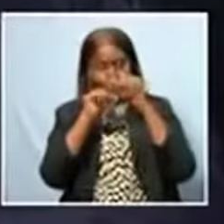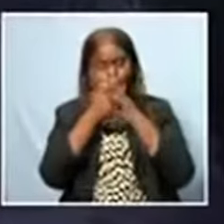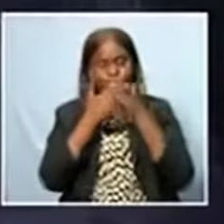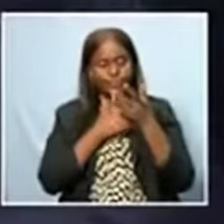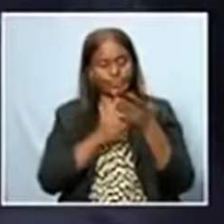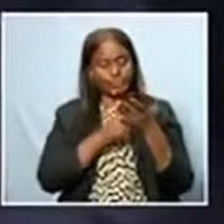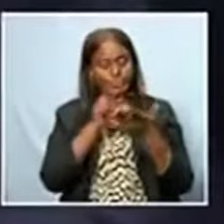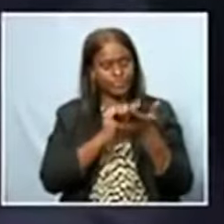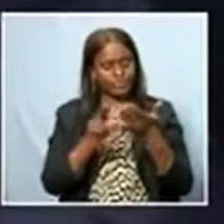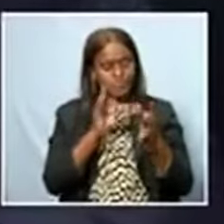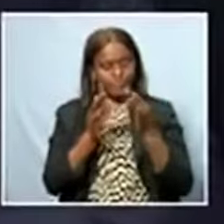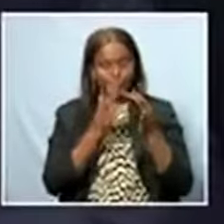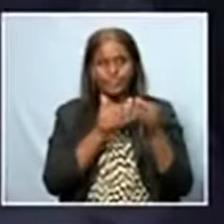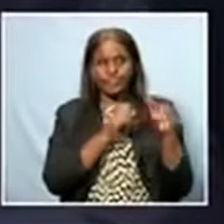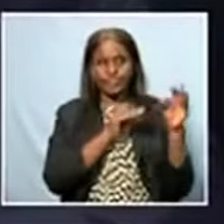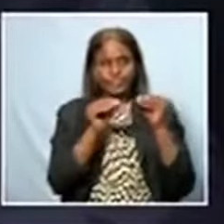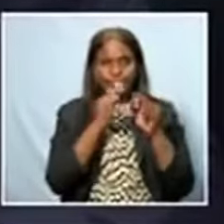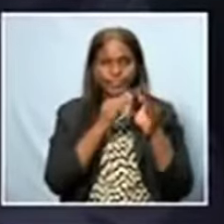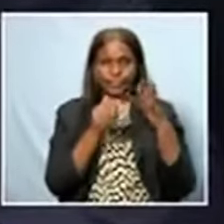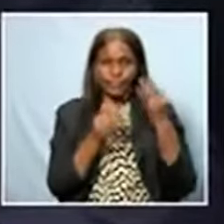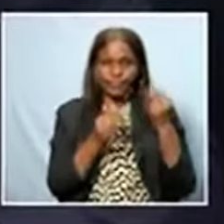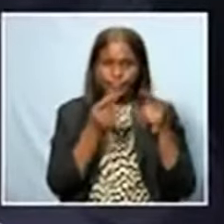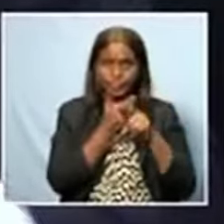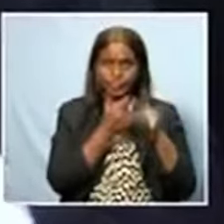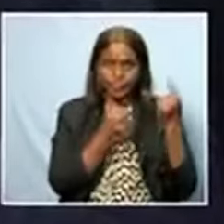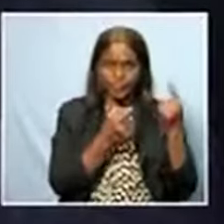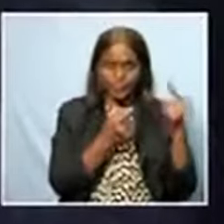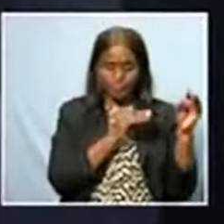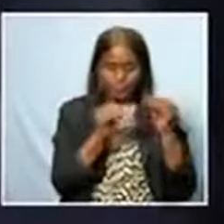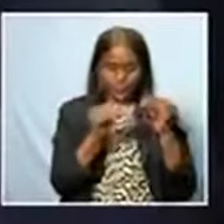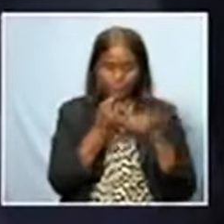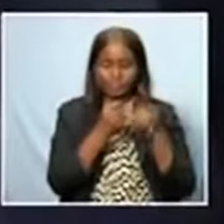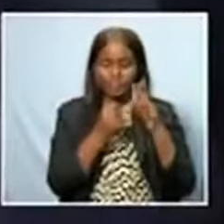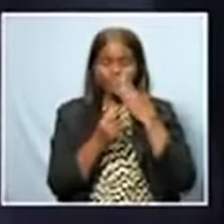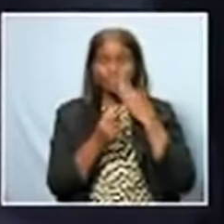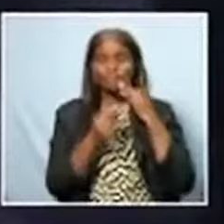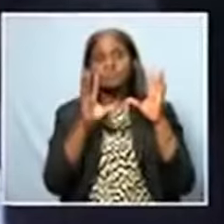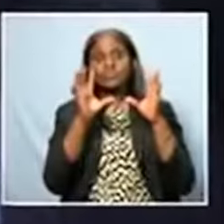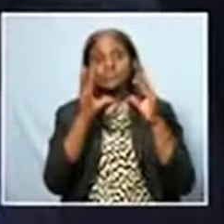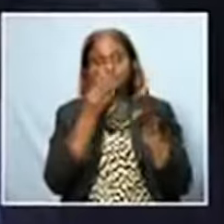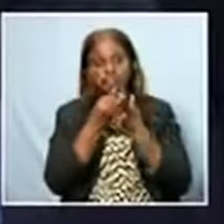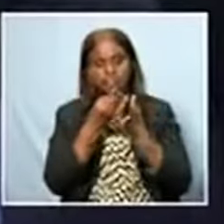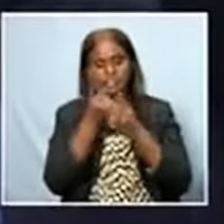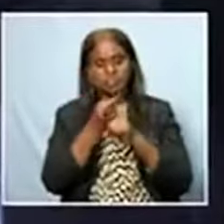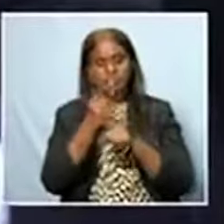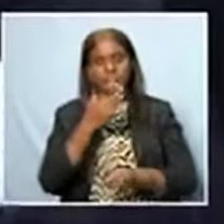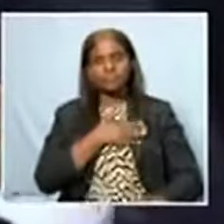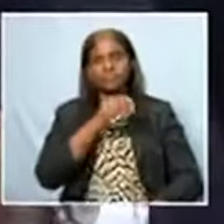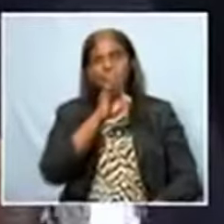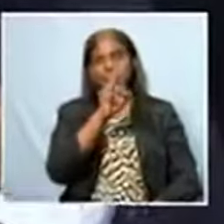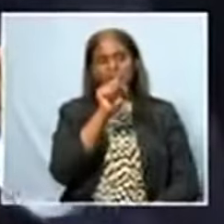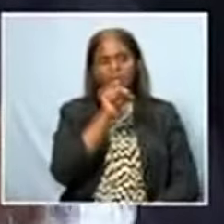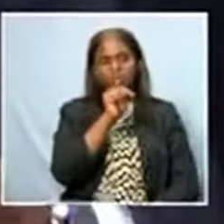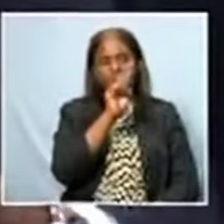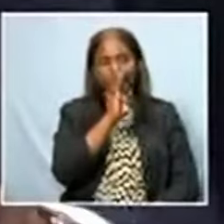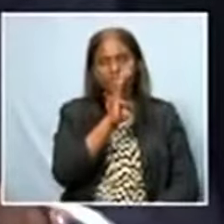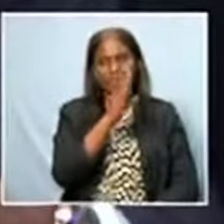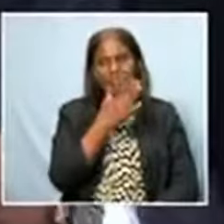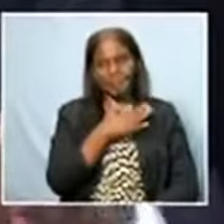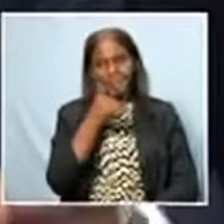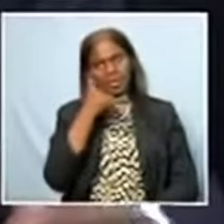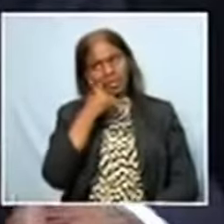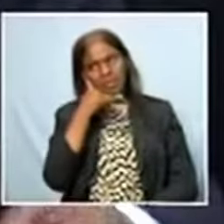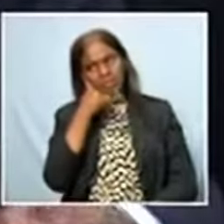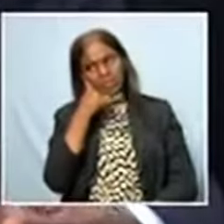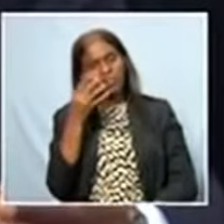thing. That if I'm moving my money from I'm moving money from my account, for example, from my FNB to my wallet, to